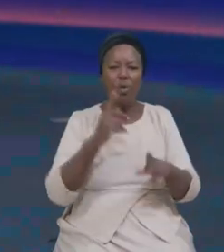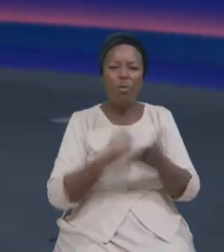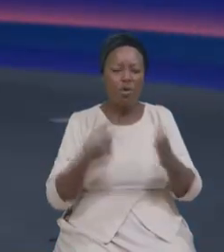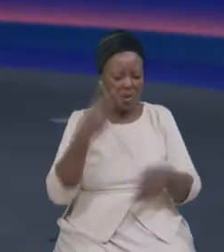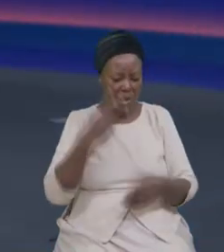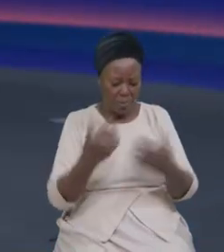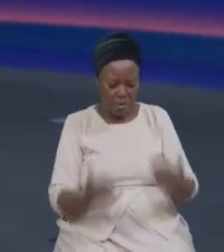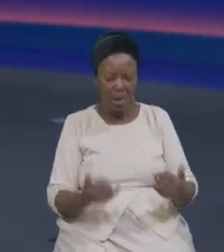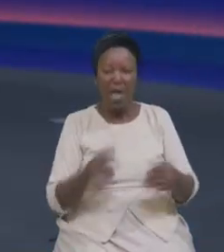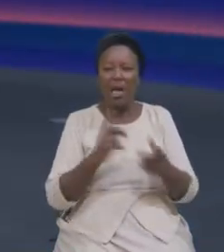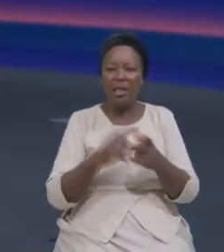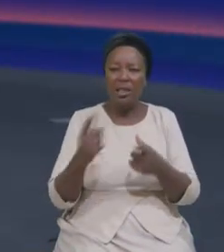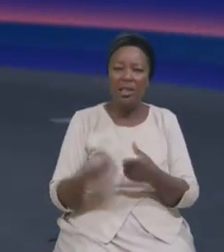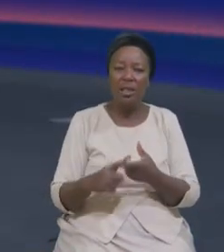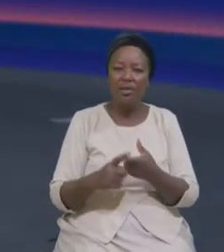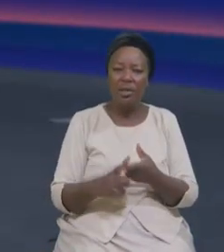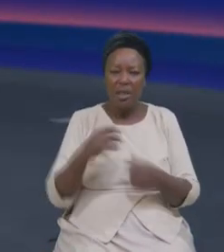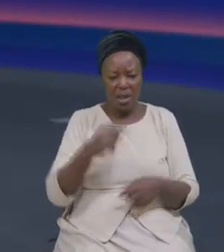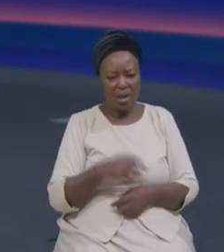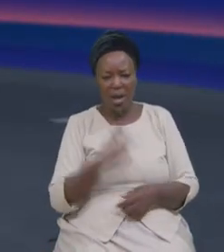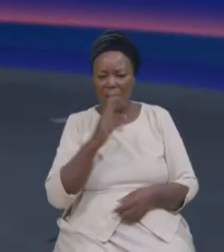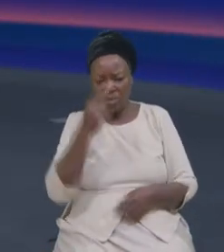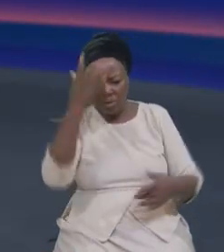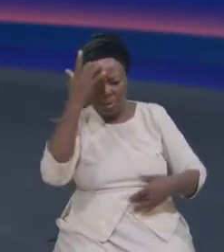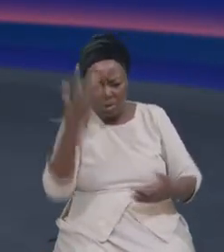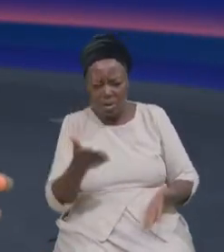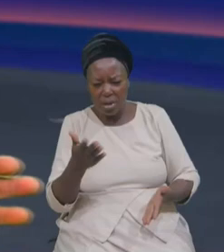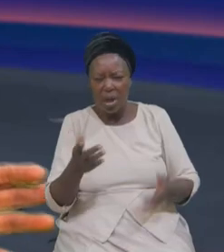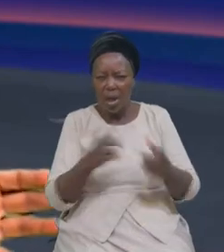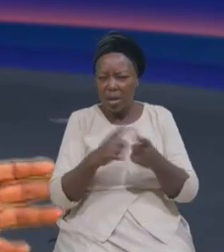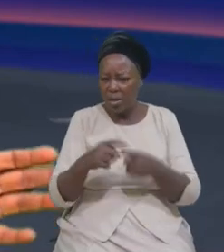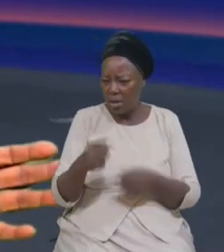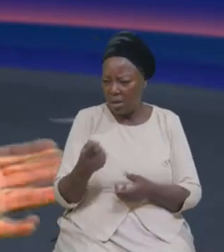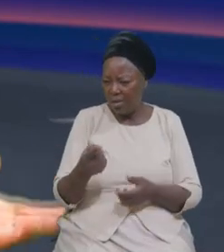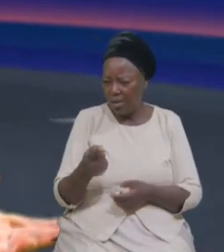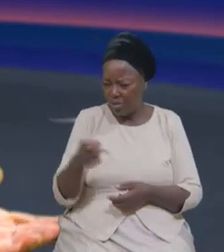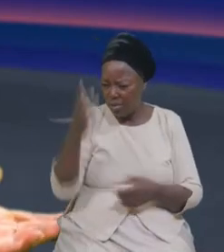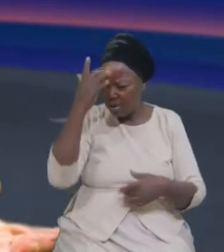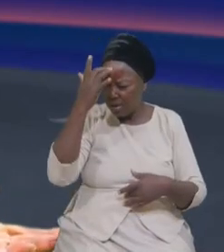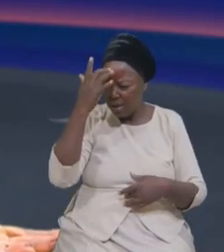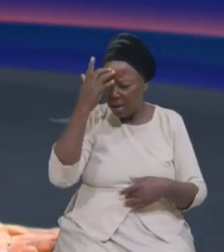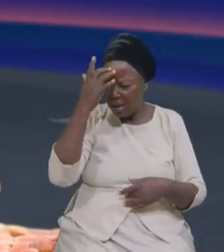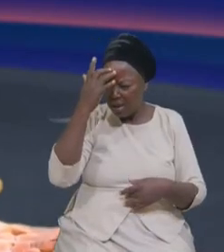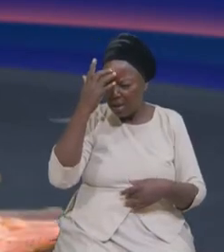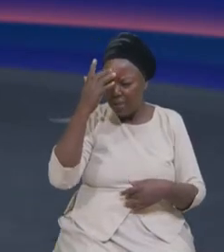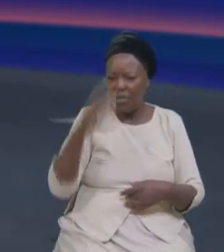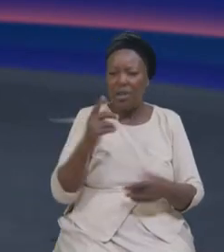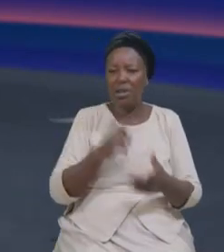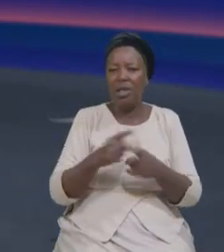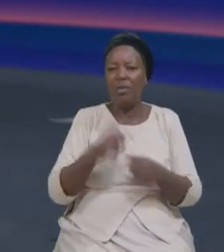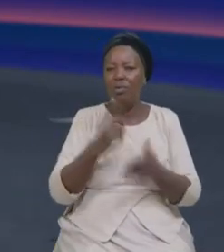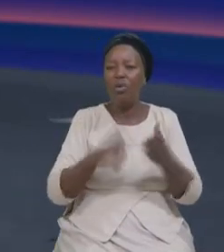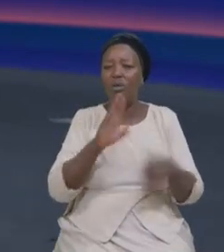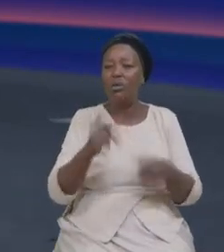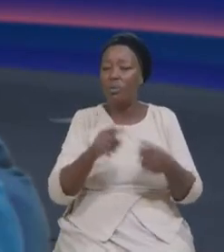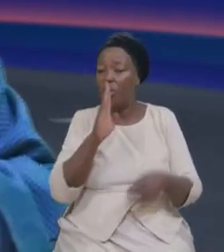look at you, they say, okay, madam, are you sick? And they say, man, are you sick? And then